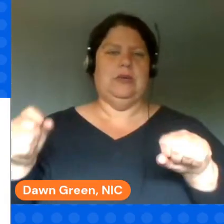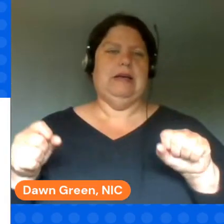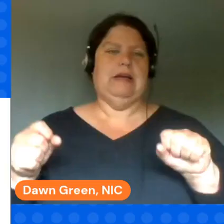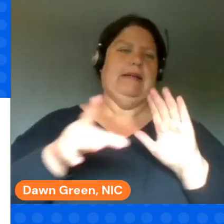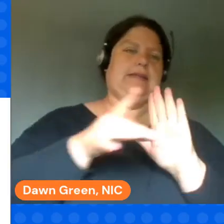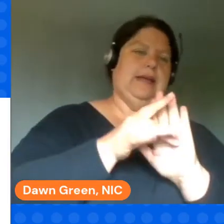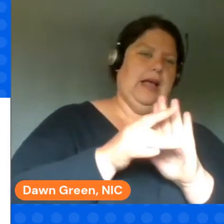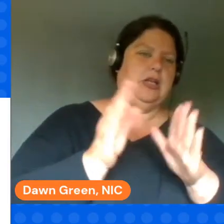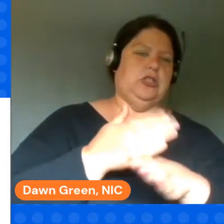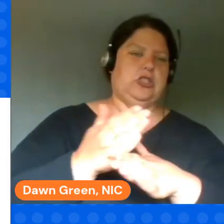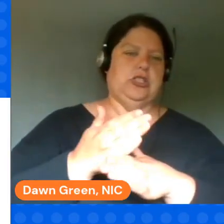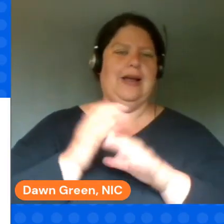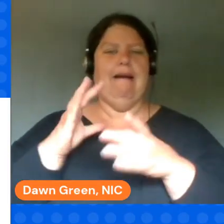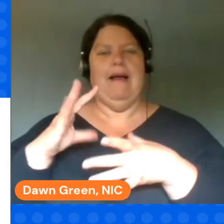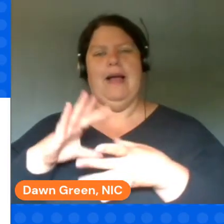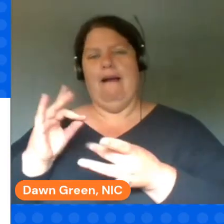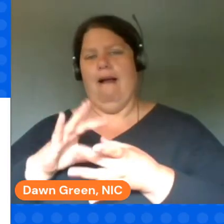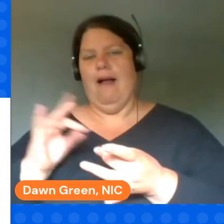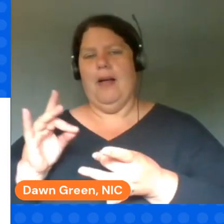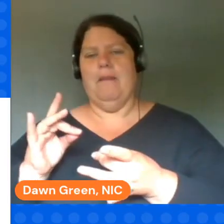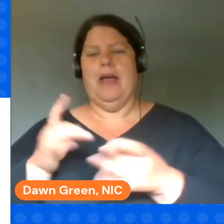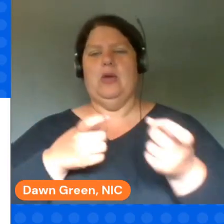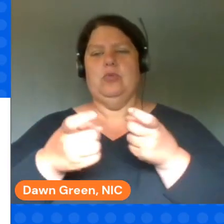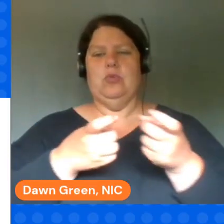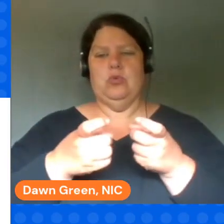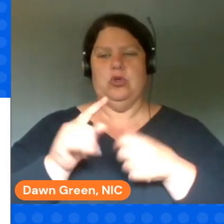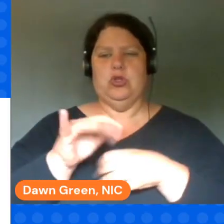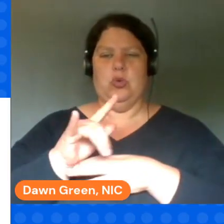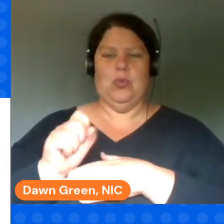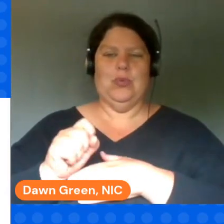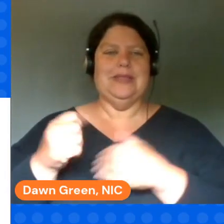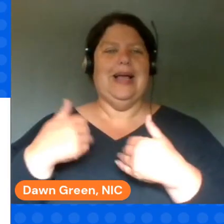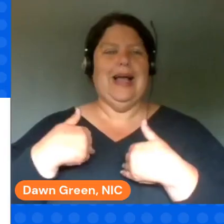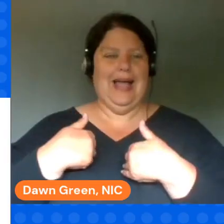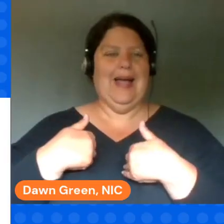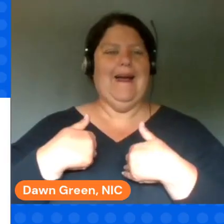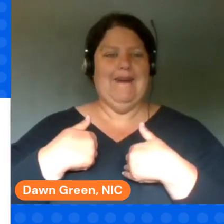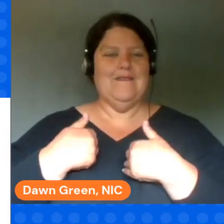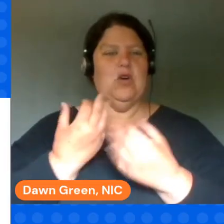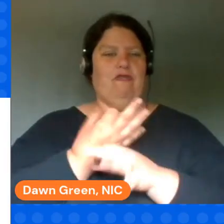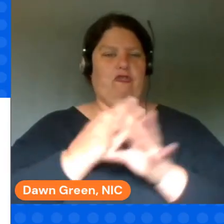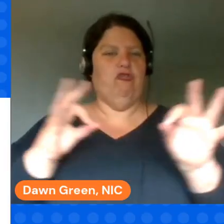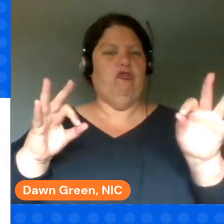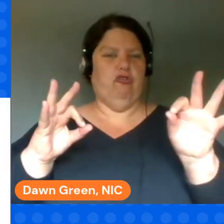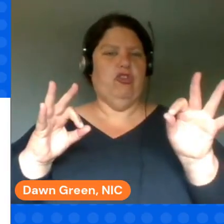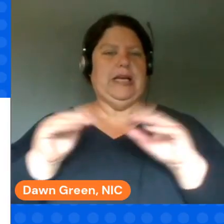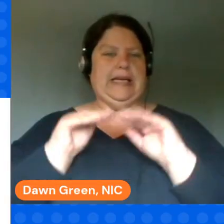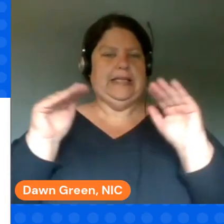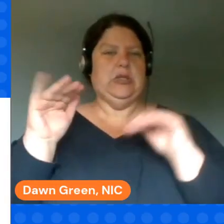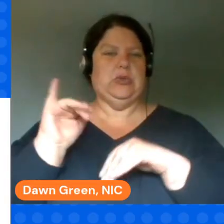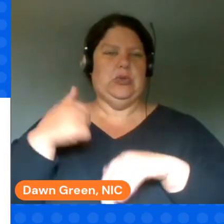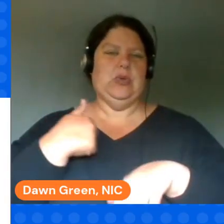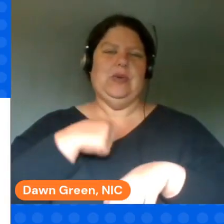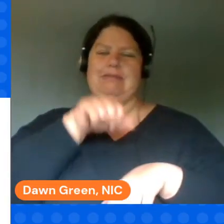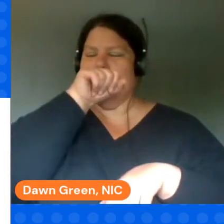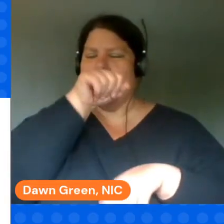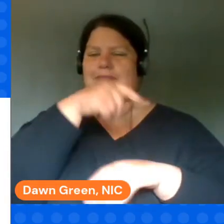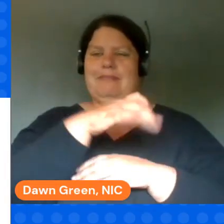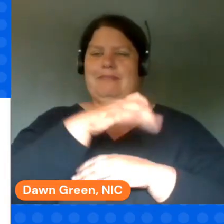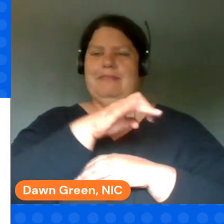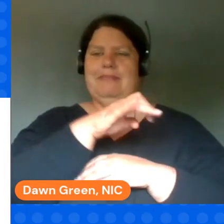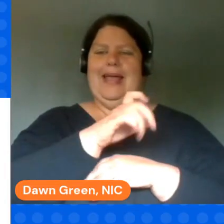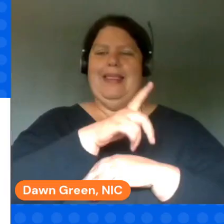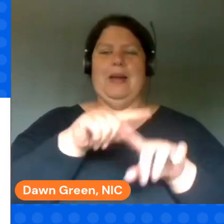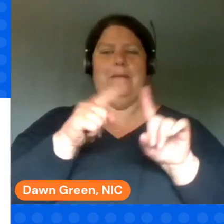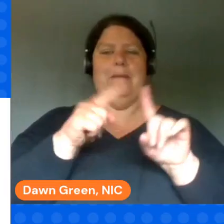has commenting and moderation tools, and they have a fairly generous free tier as well. So we really love Padlet. But previously, when you'd